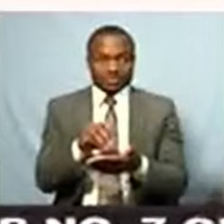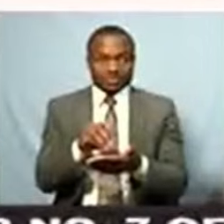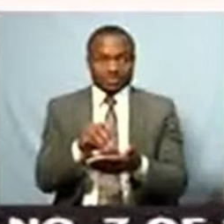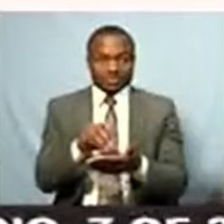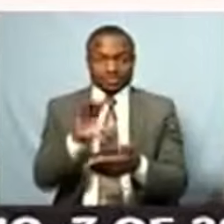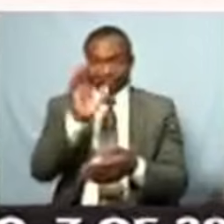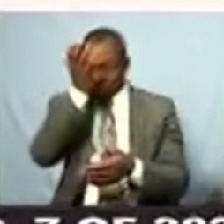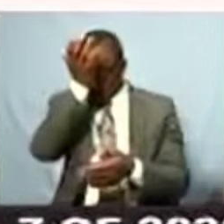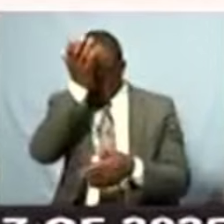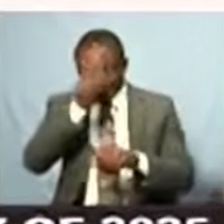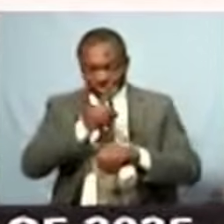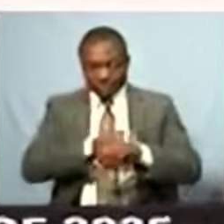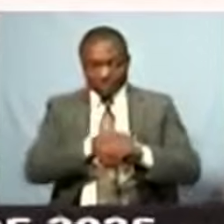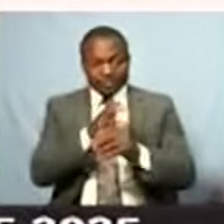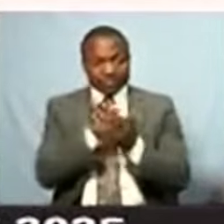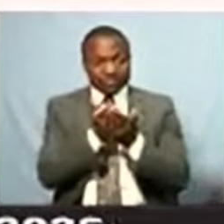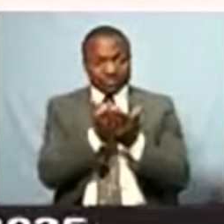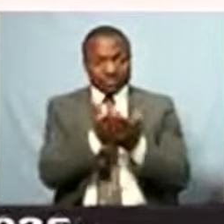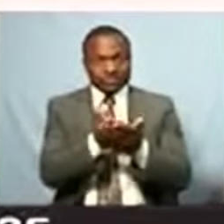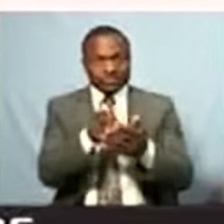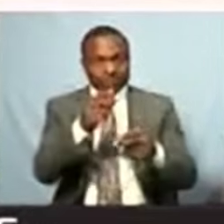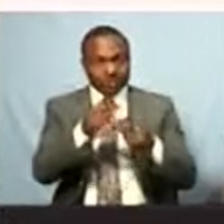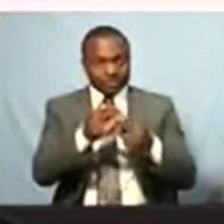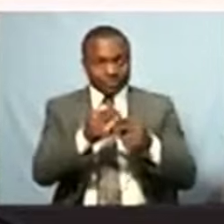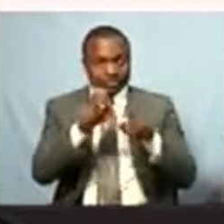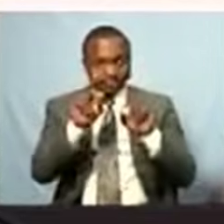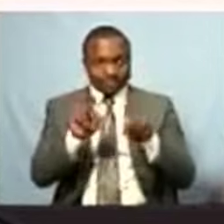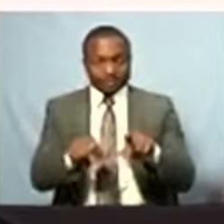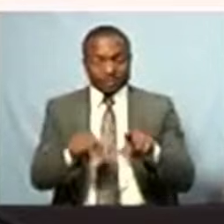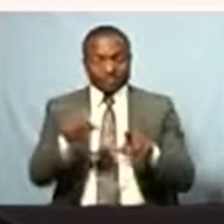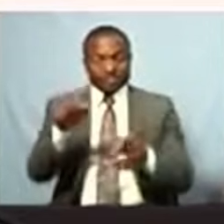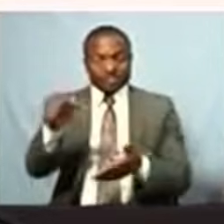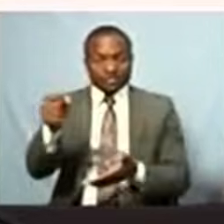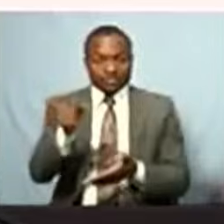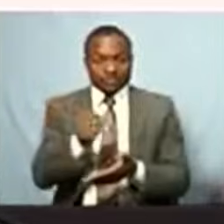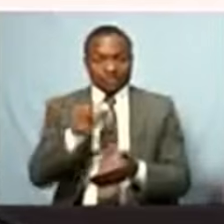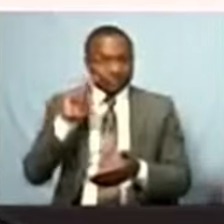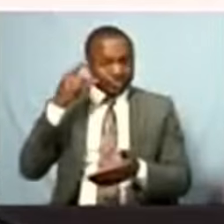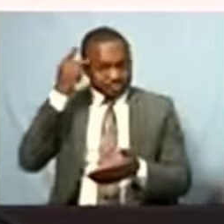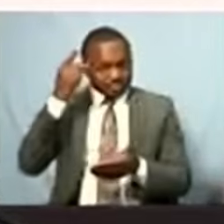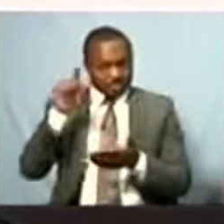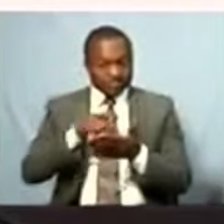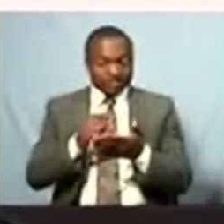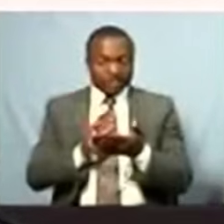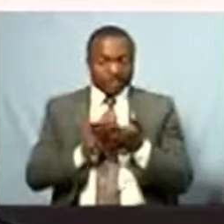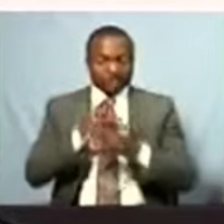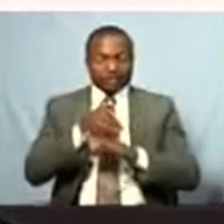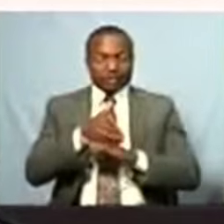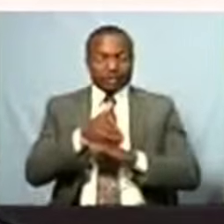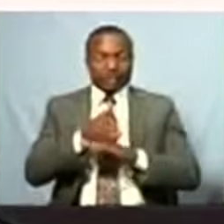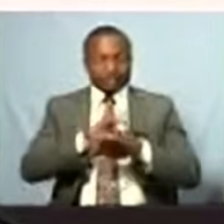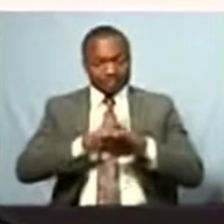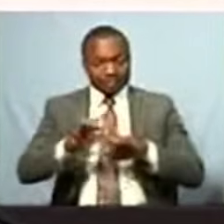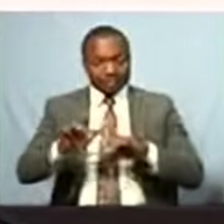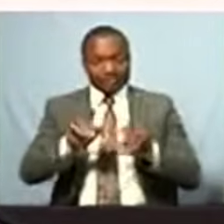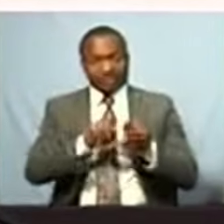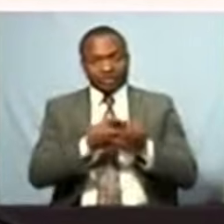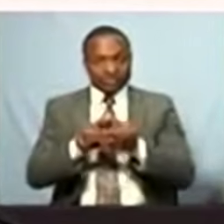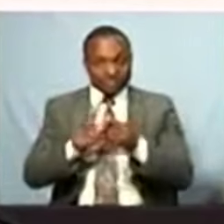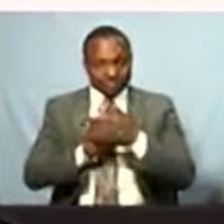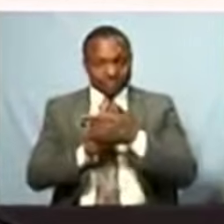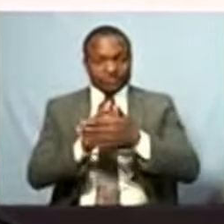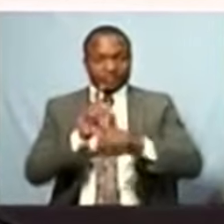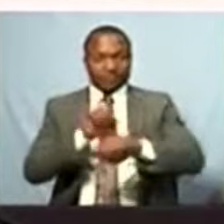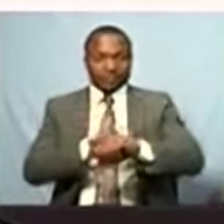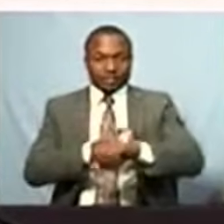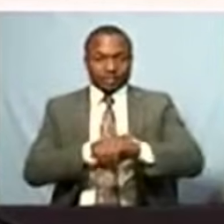the date and time for submission of the name of the person elected by a political party following a vacancy, as well as guide on the time frame